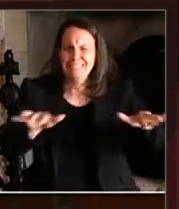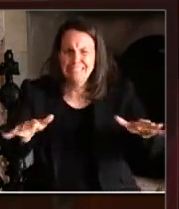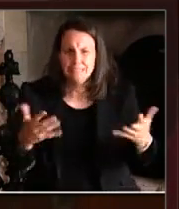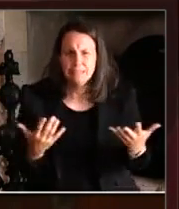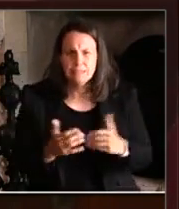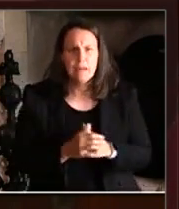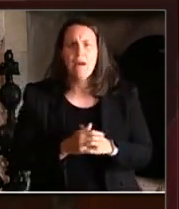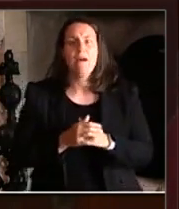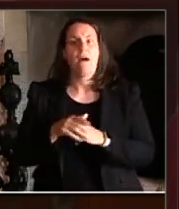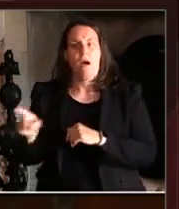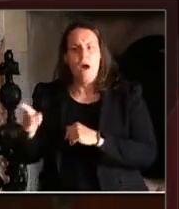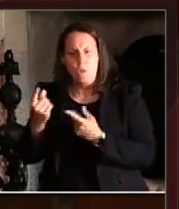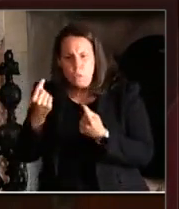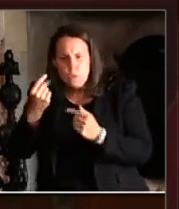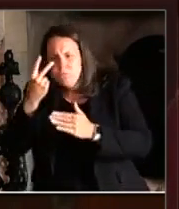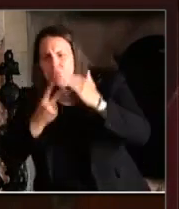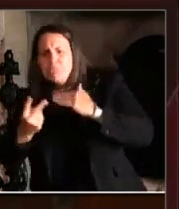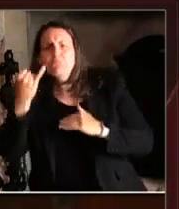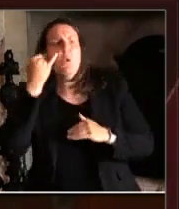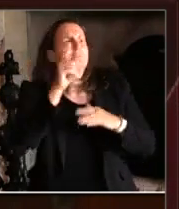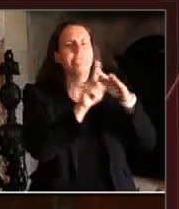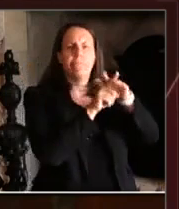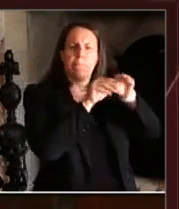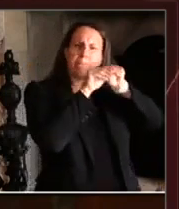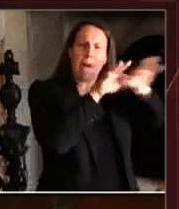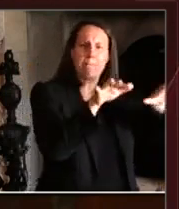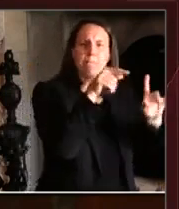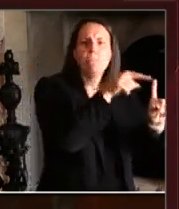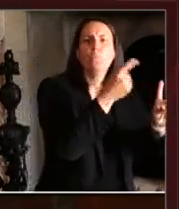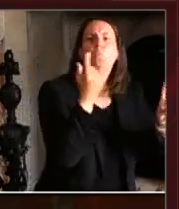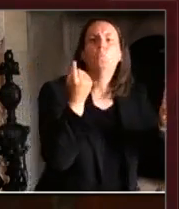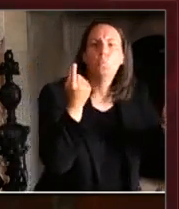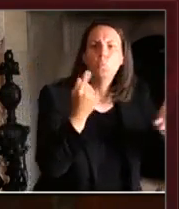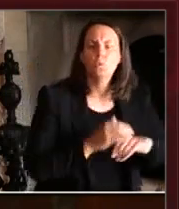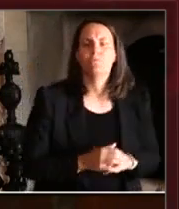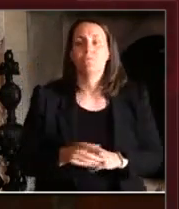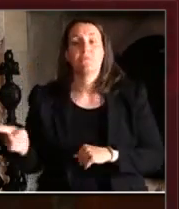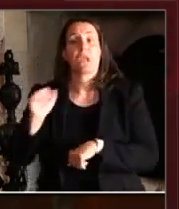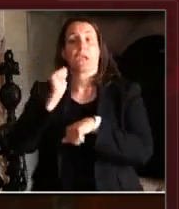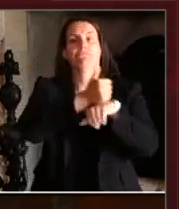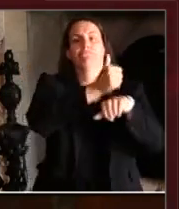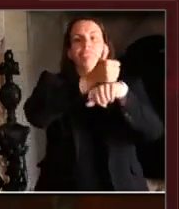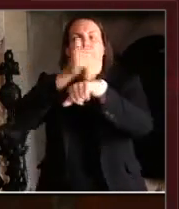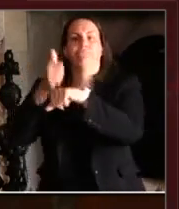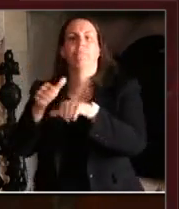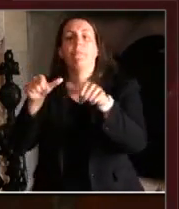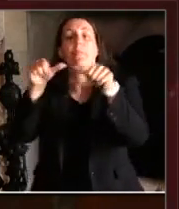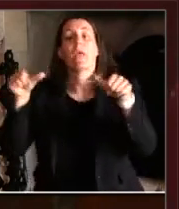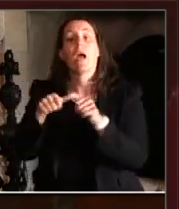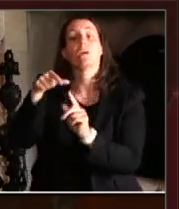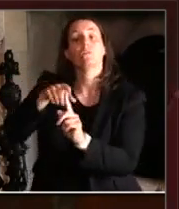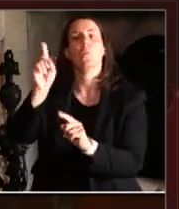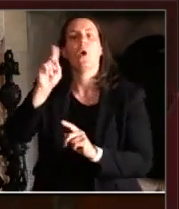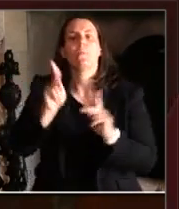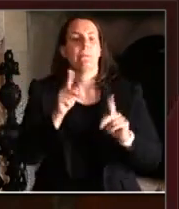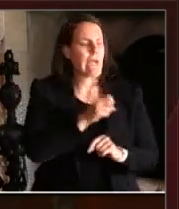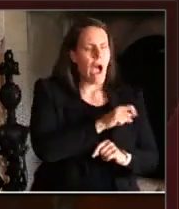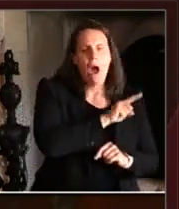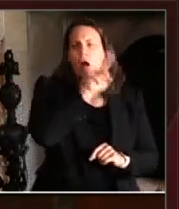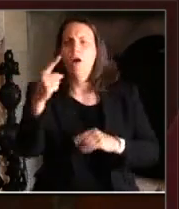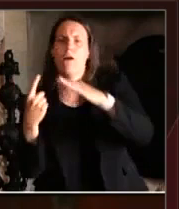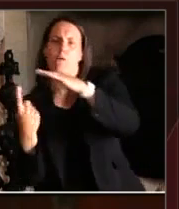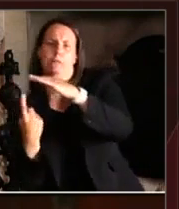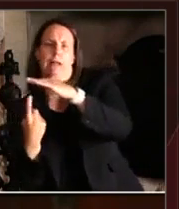of the SEOC, so they set up isolation facilities so folks could safely isolate themselves away from